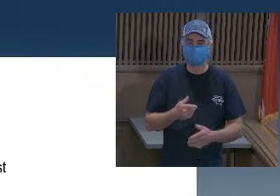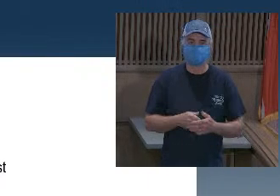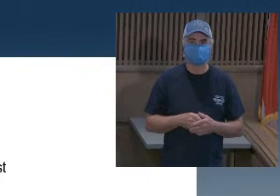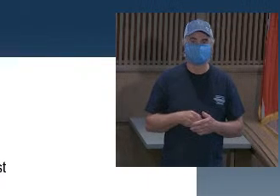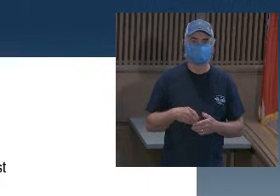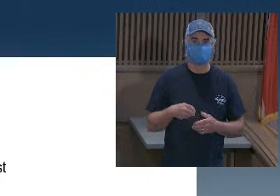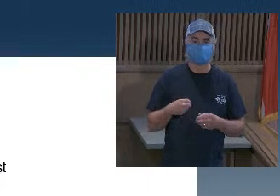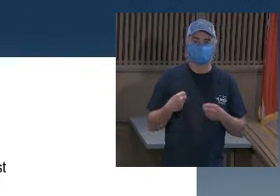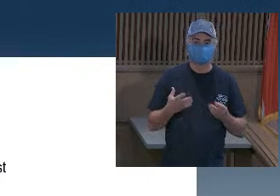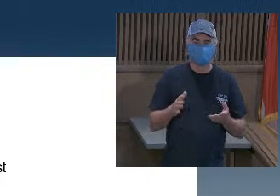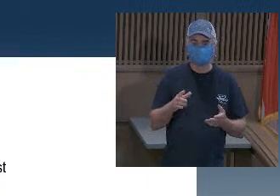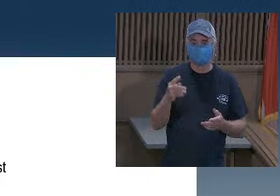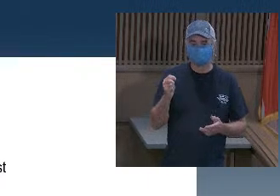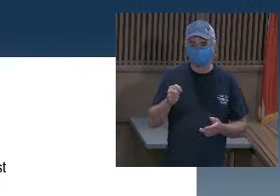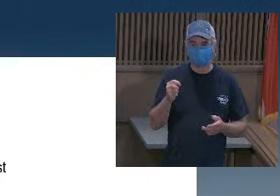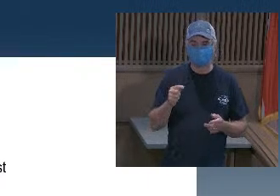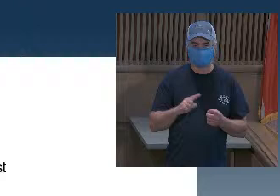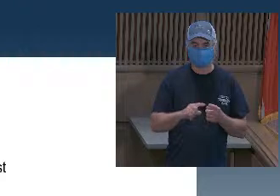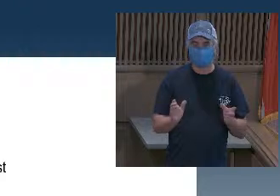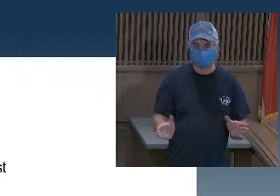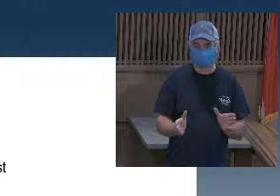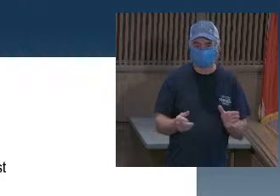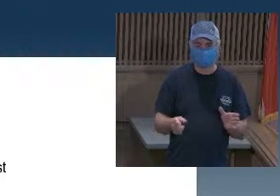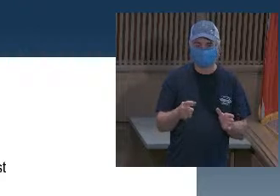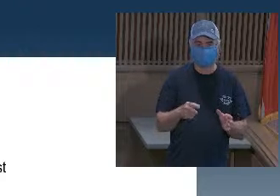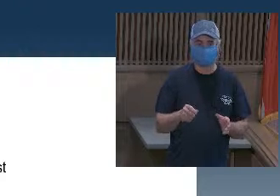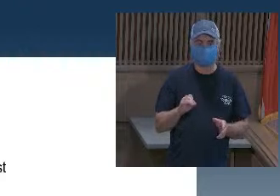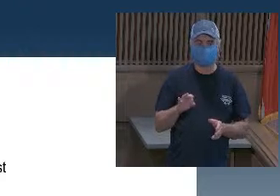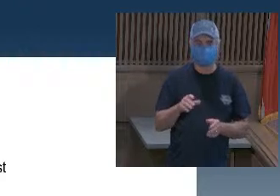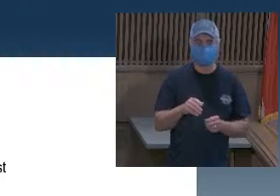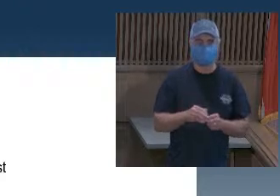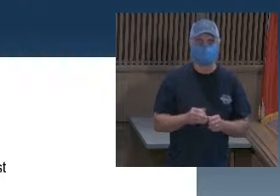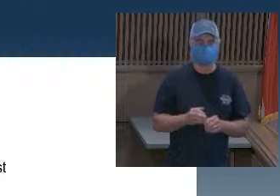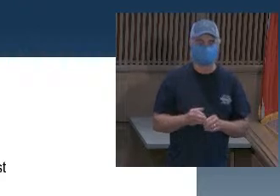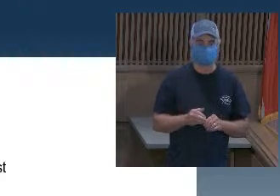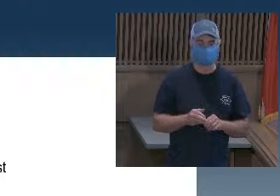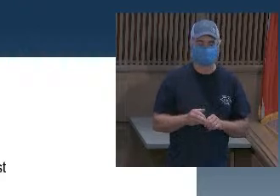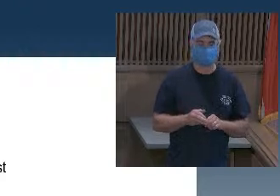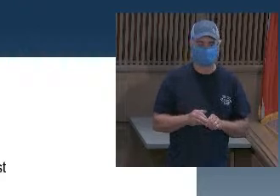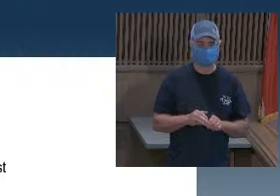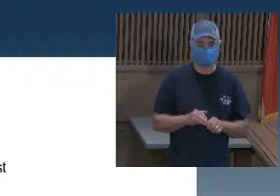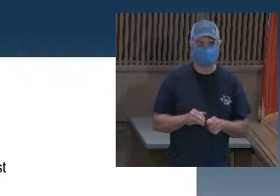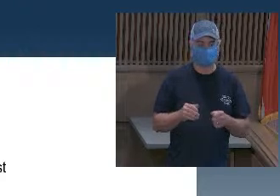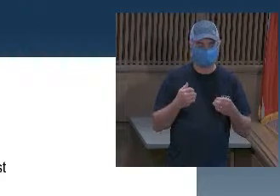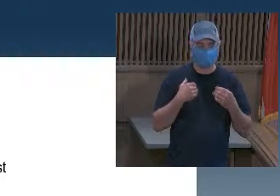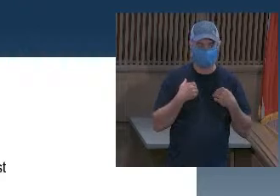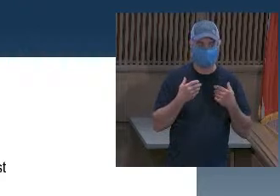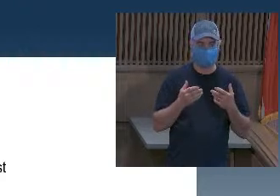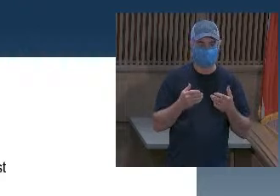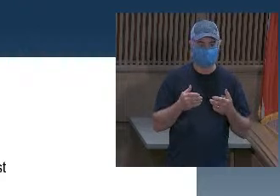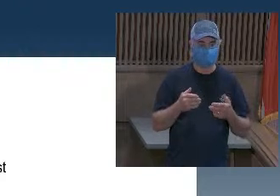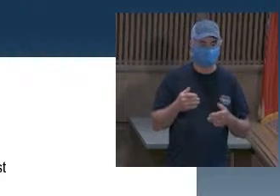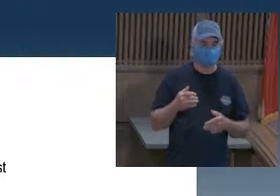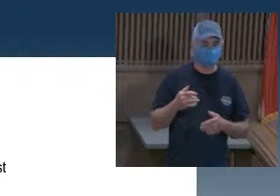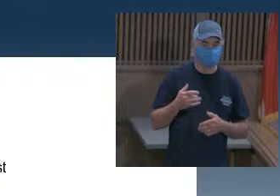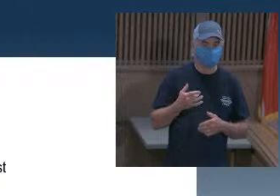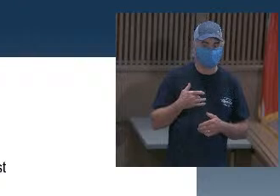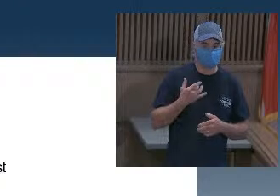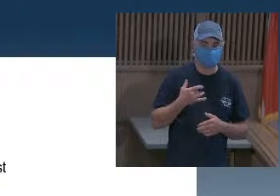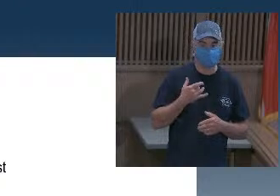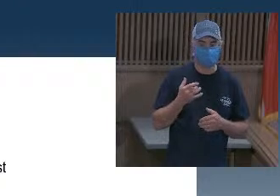to encourage other people, please do so. If you're symptomatic, if you have symptoms that are consistent with COVID, please stay